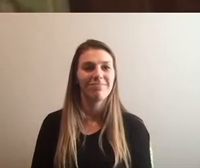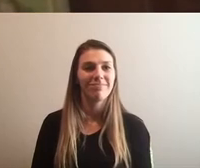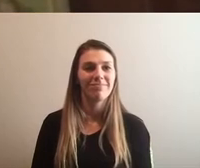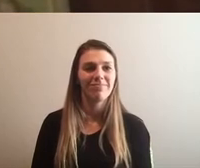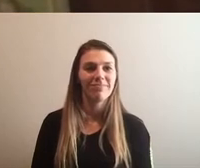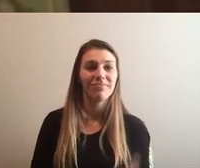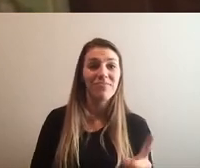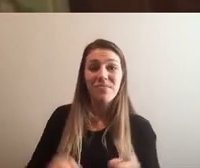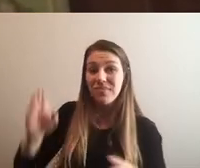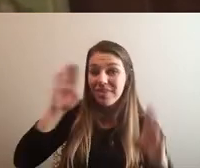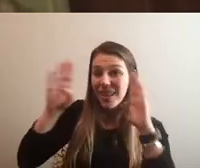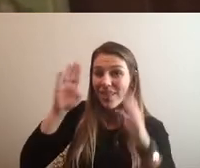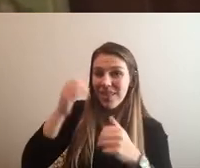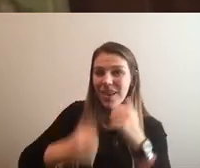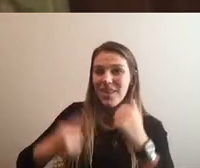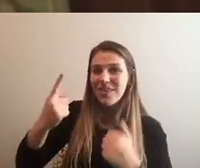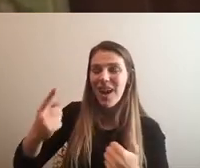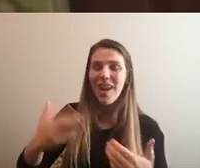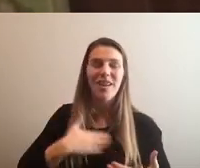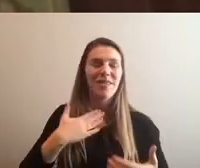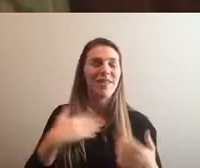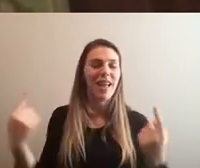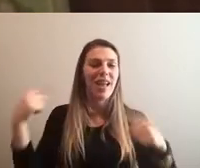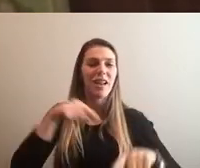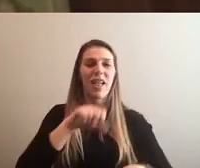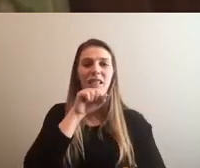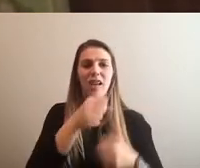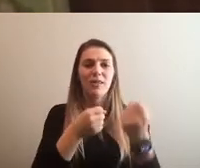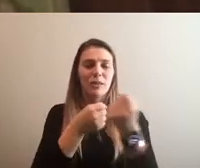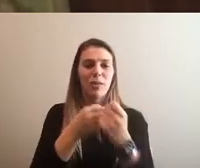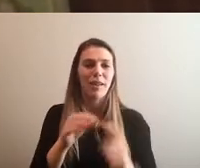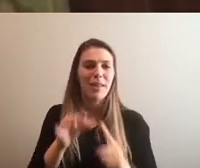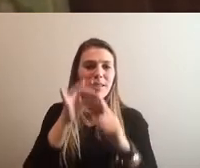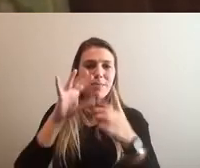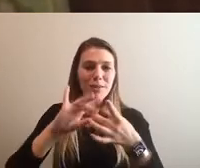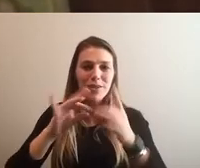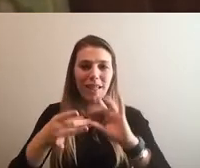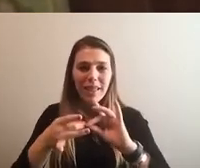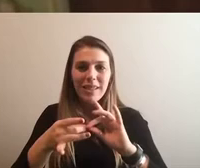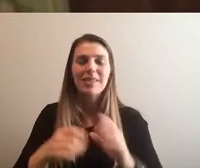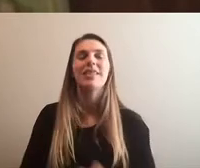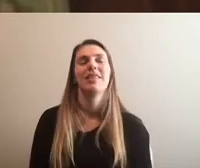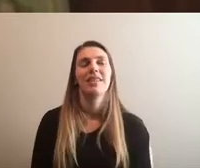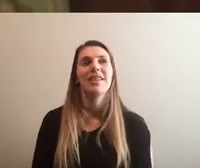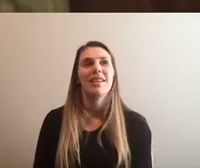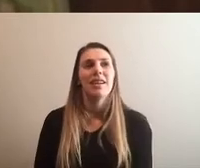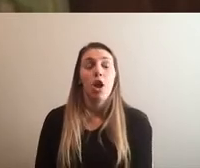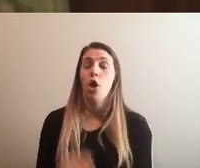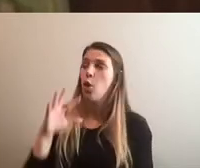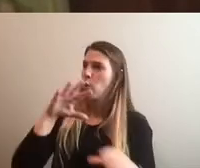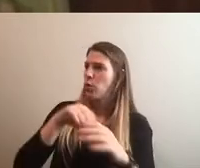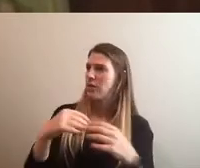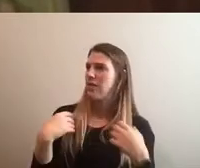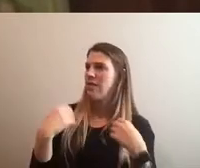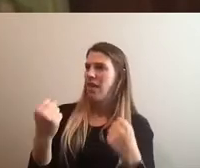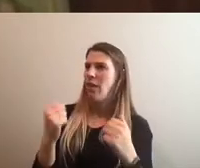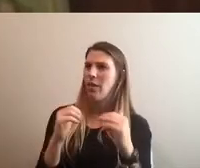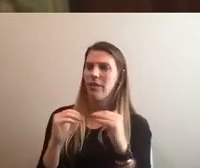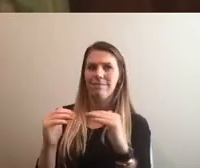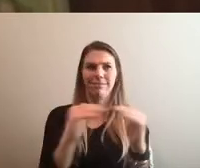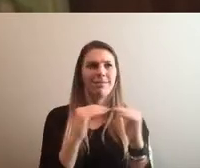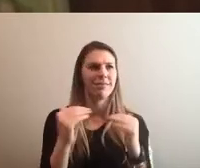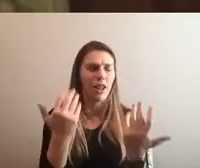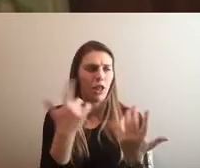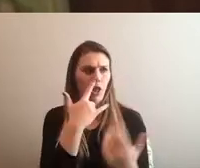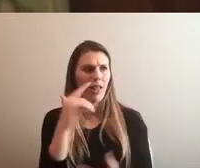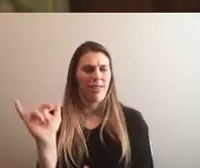Hi, everybody. It's good to be here. I always love supporting the Special Olympics. I have strong thoughts on what inclusive healthcare should look like. You probably share many of them.